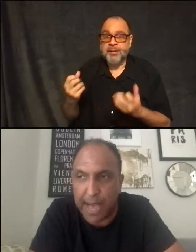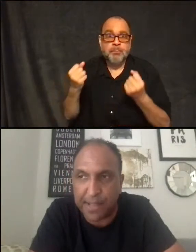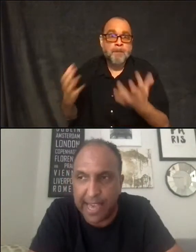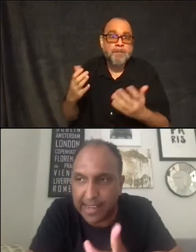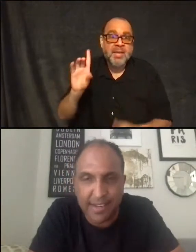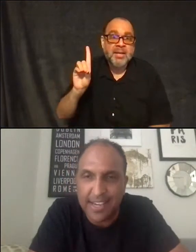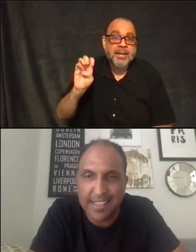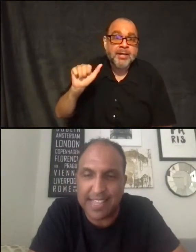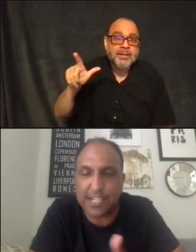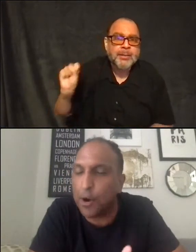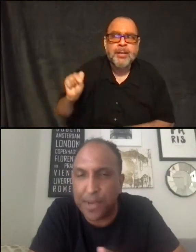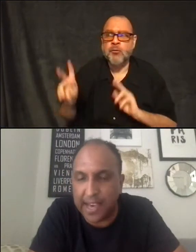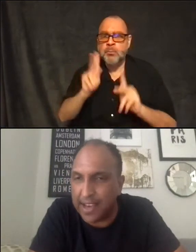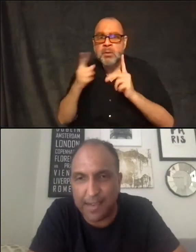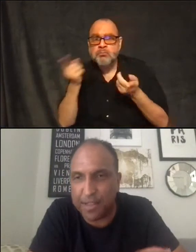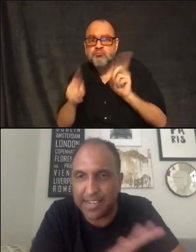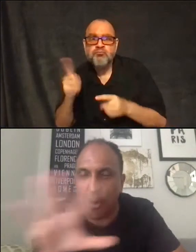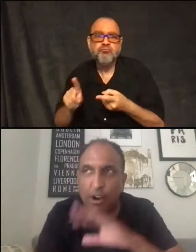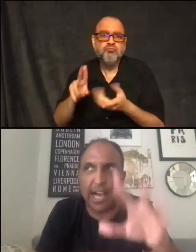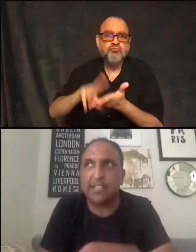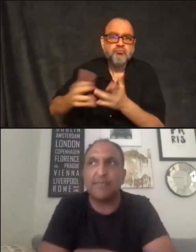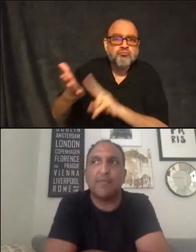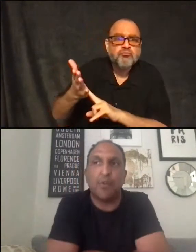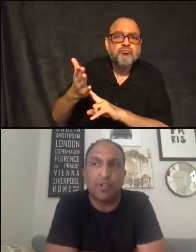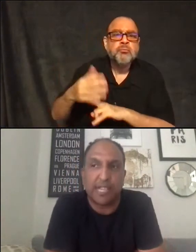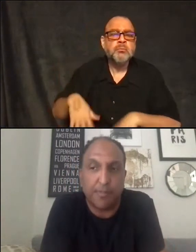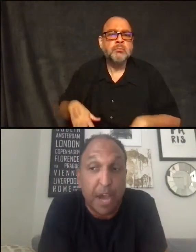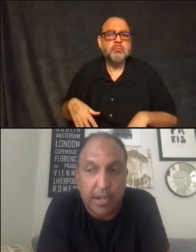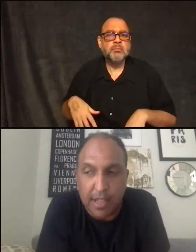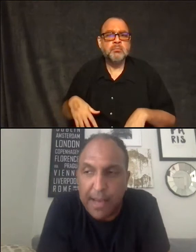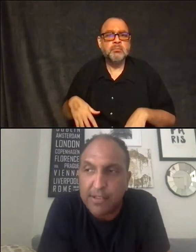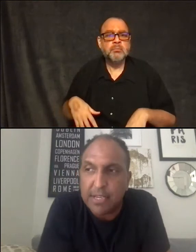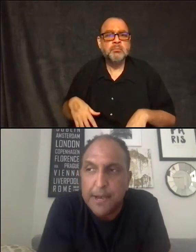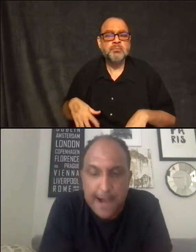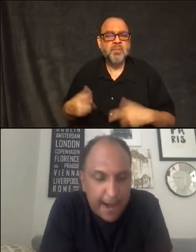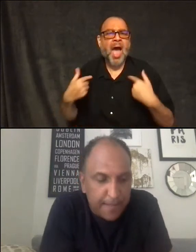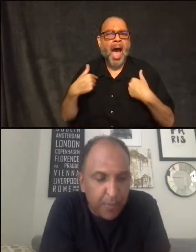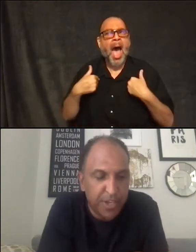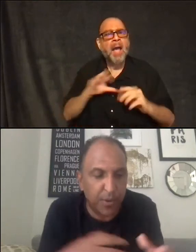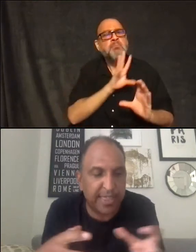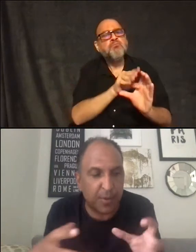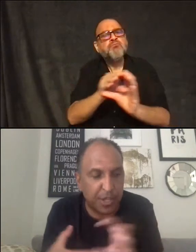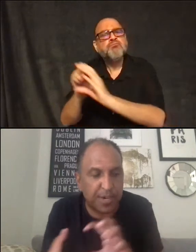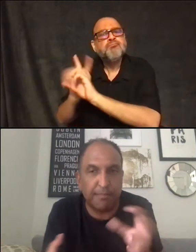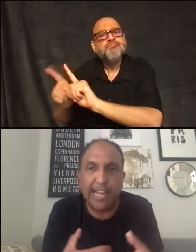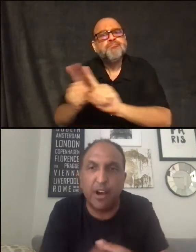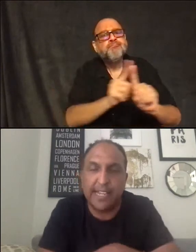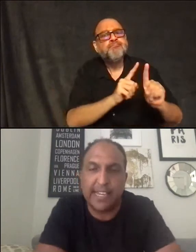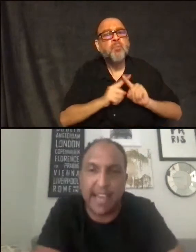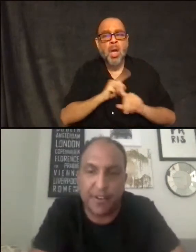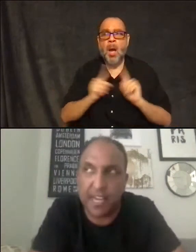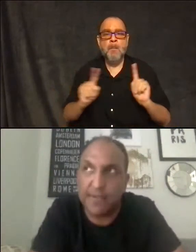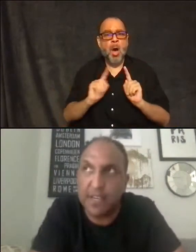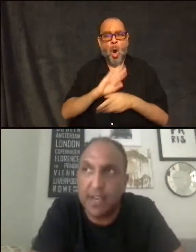I play in things like Topia. I play in all kinds of worlds that are beyond Clubhouse. And we think that when you combine all